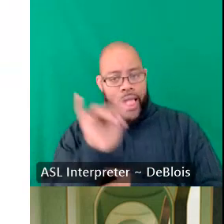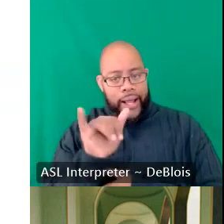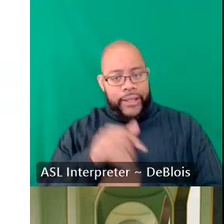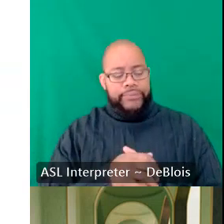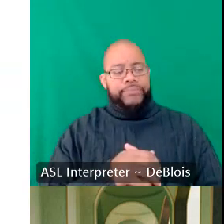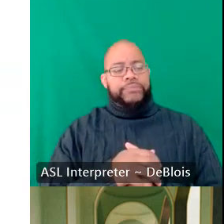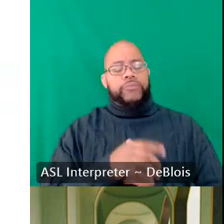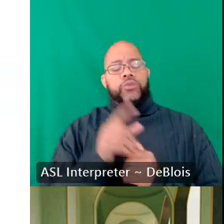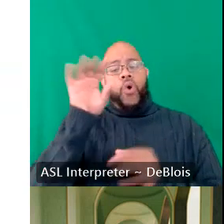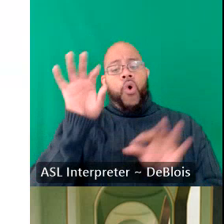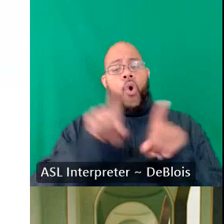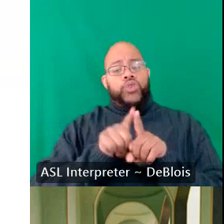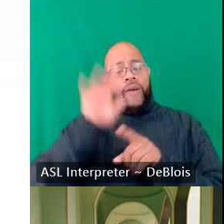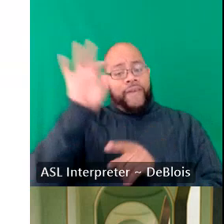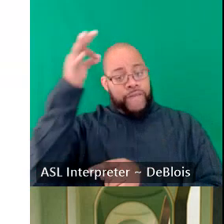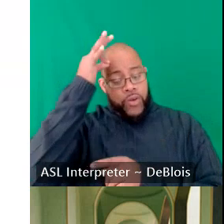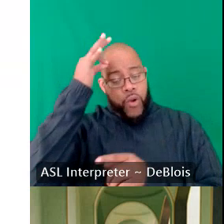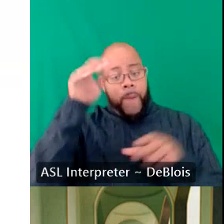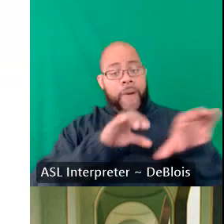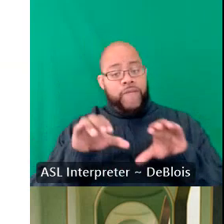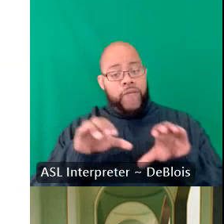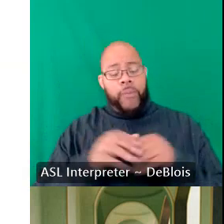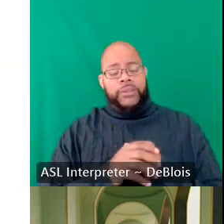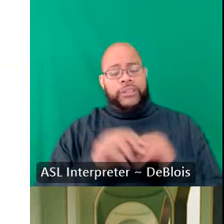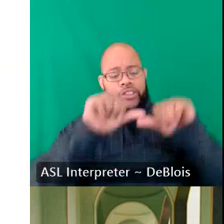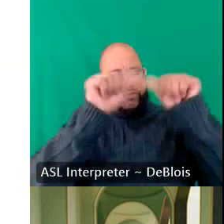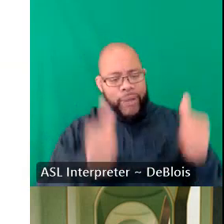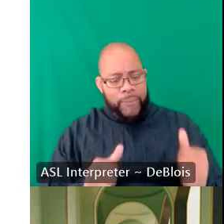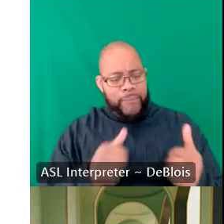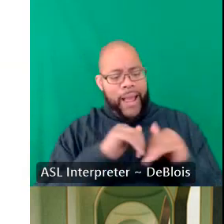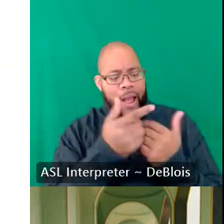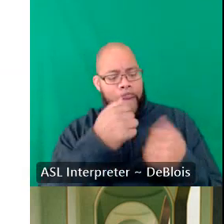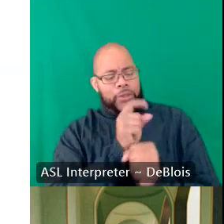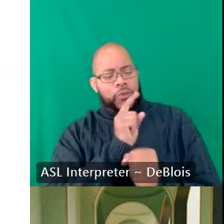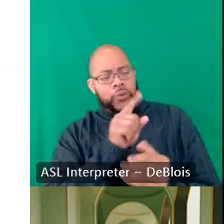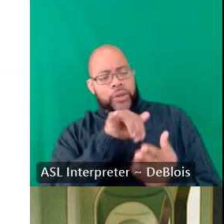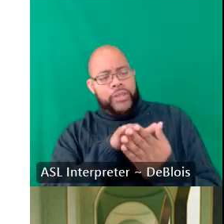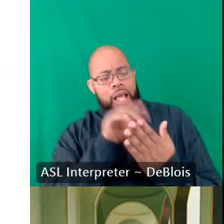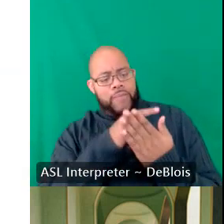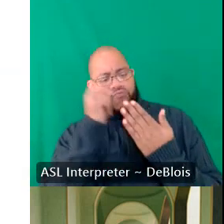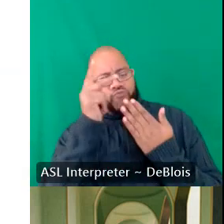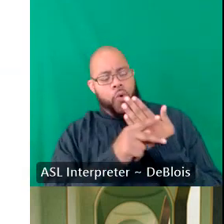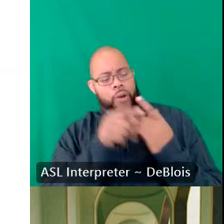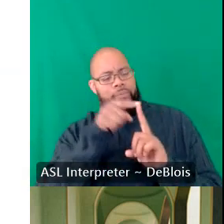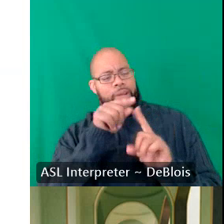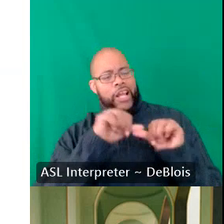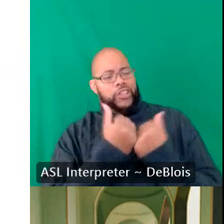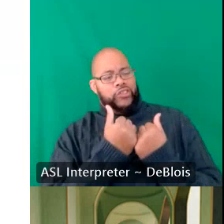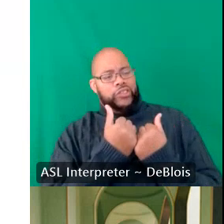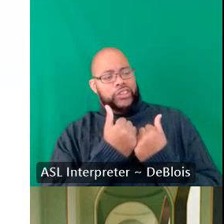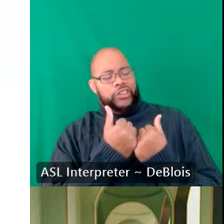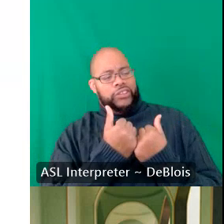the federal performance framework. How do you make sure that the programs that agencies